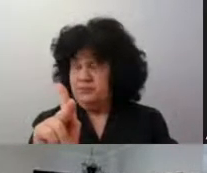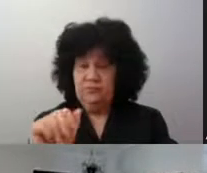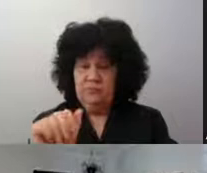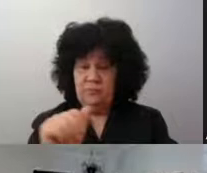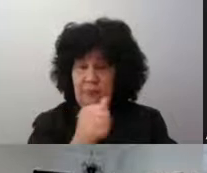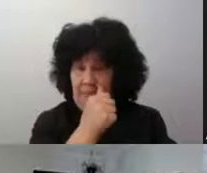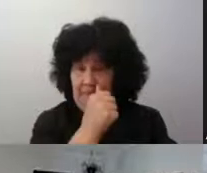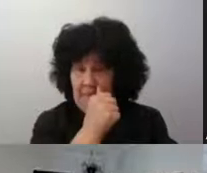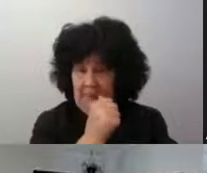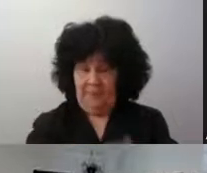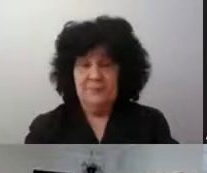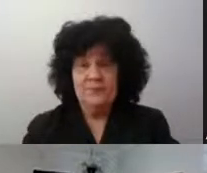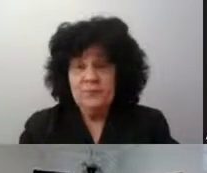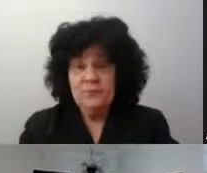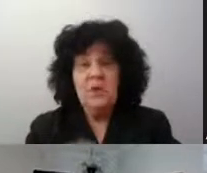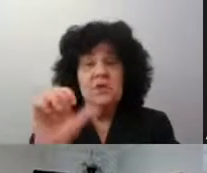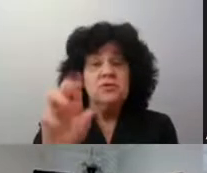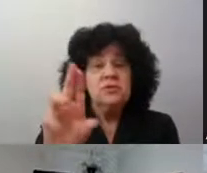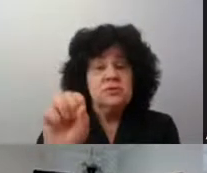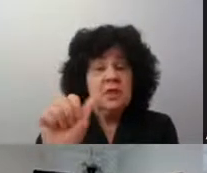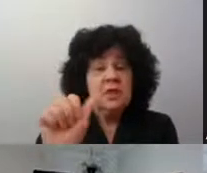Okay, wait for Mark. Susan.